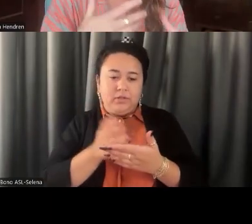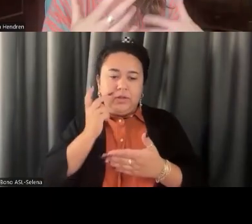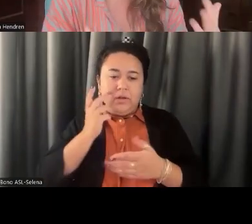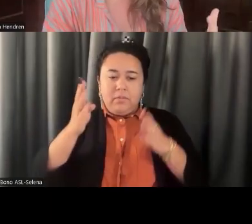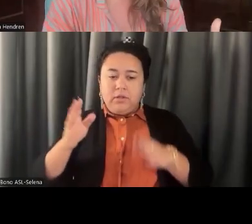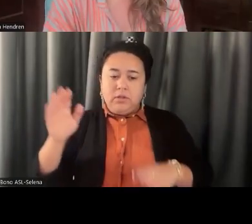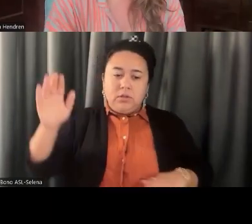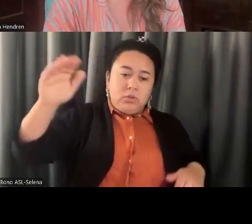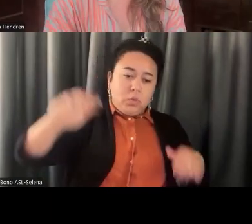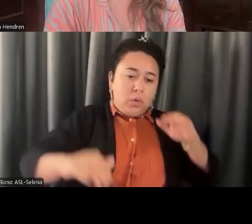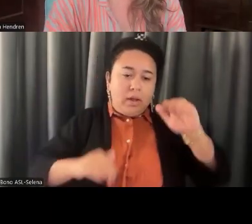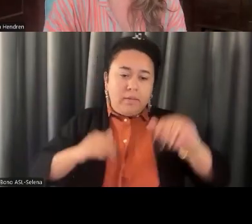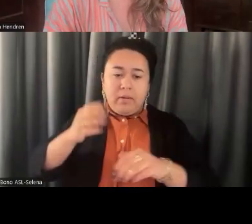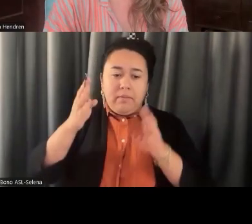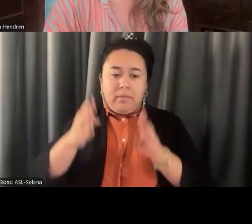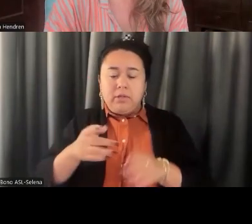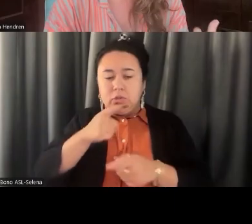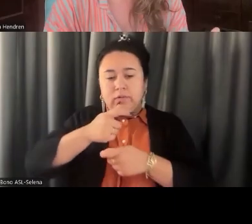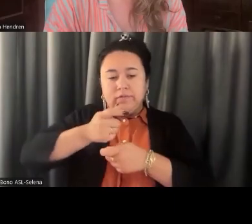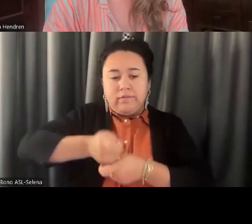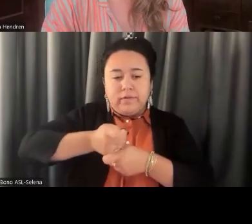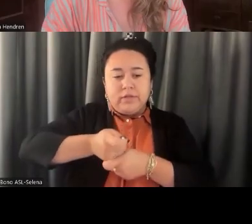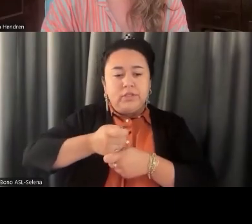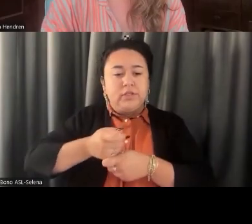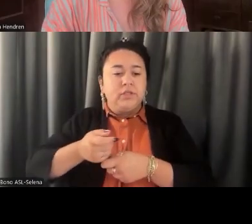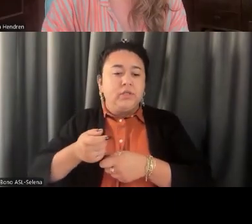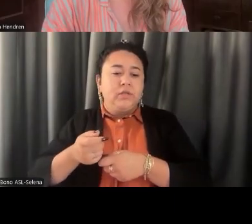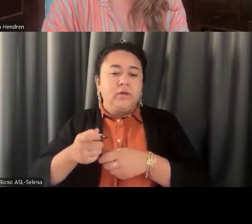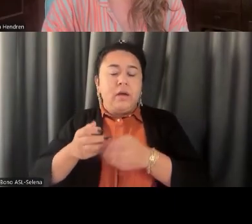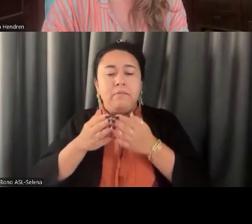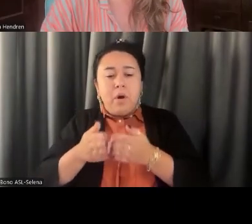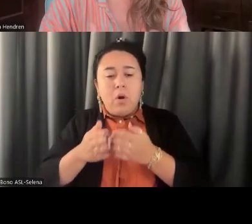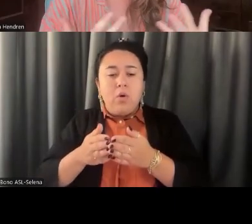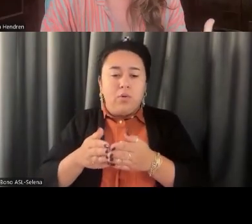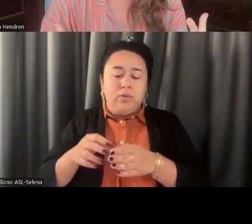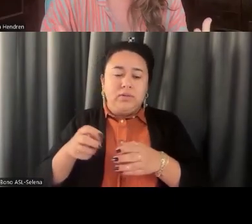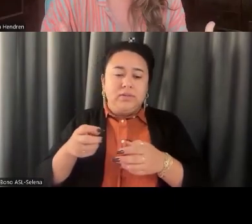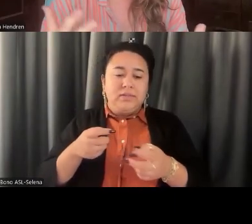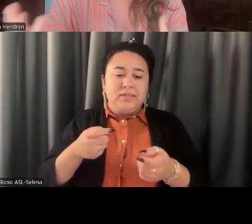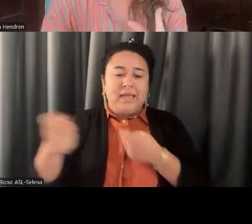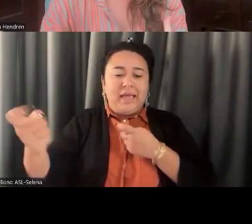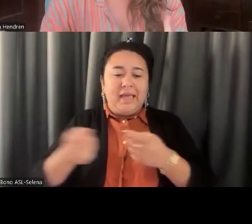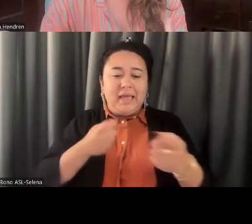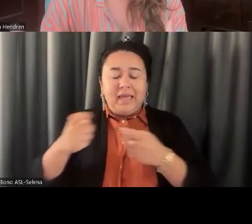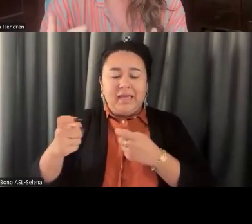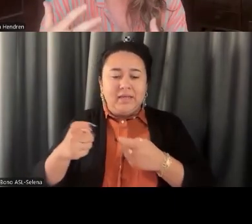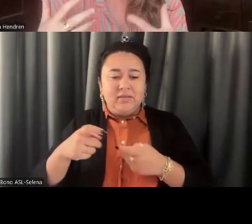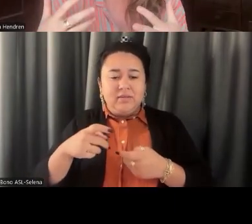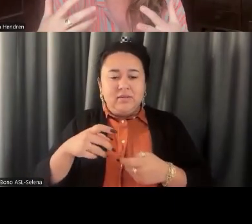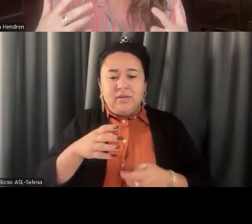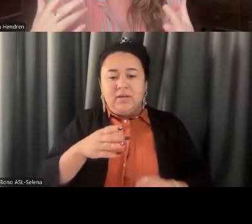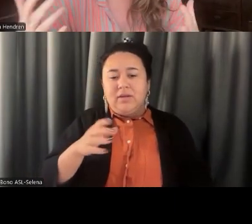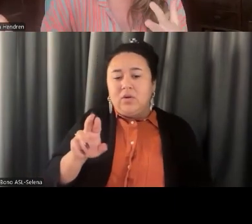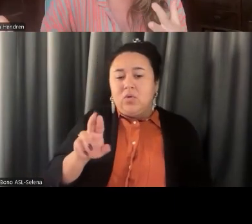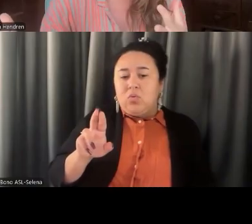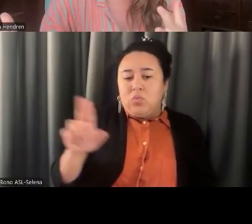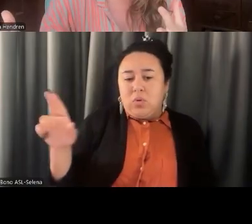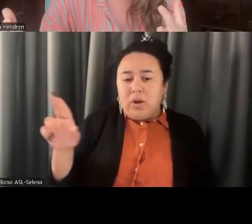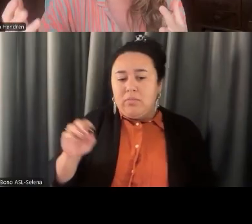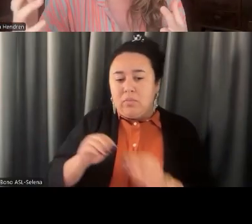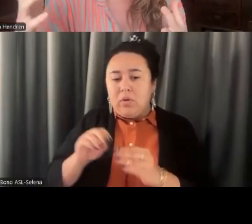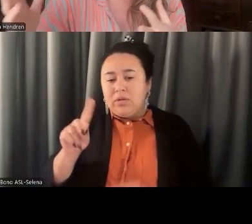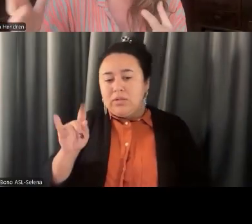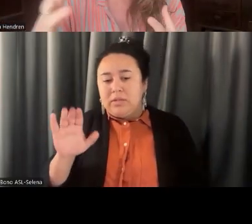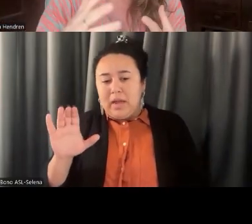a figure that's boating, etc., skiing. And in fact, the kind of dynamism in the image on the right of